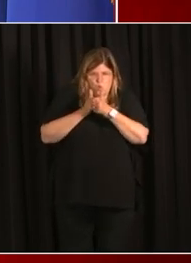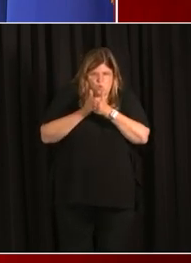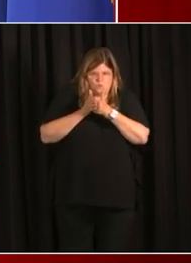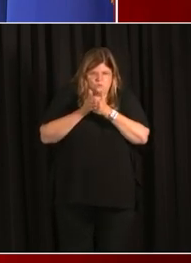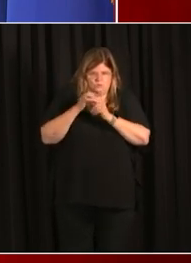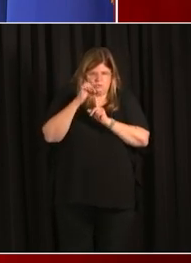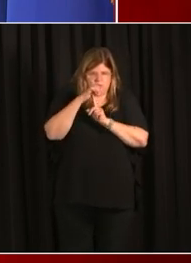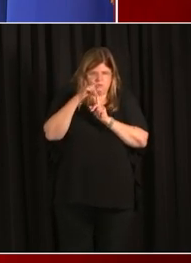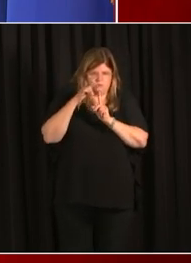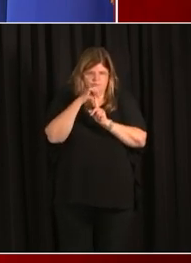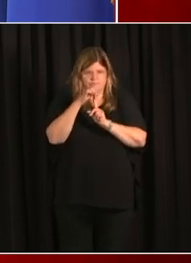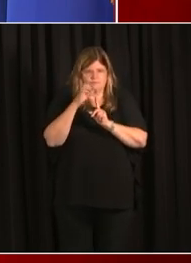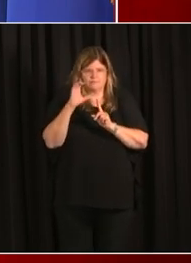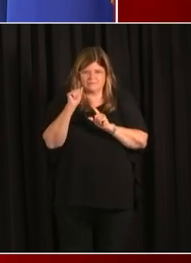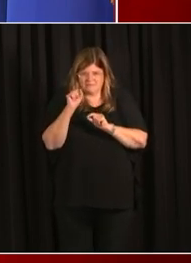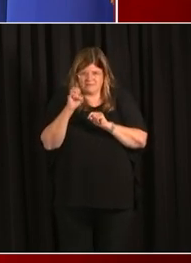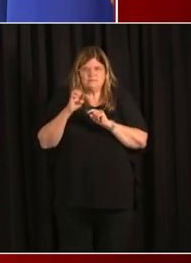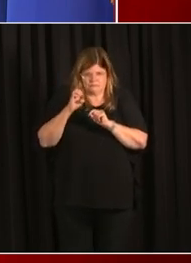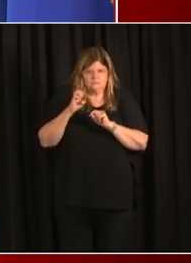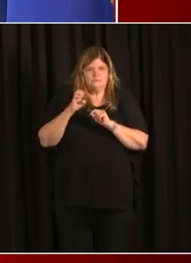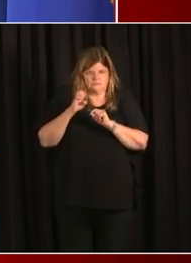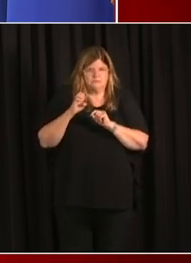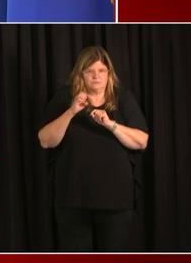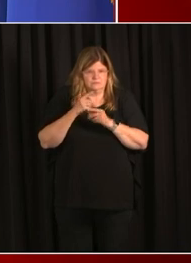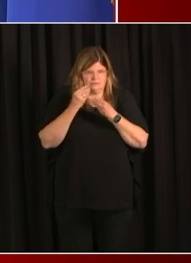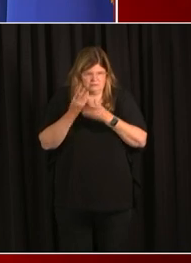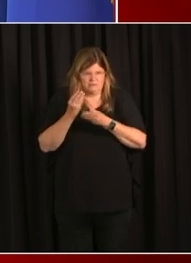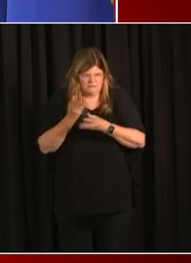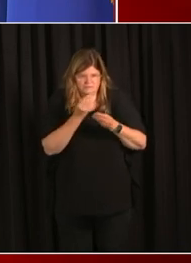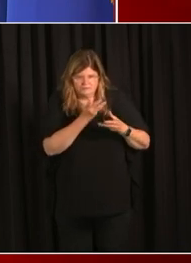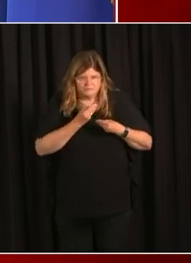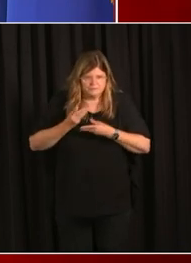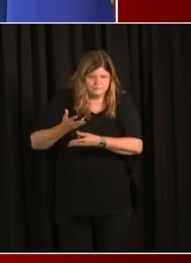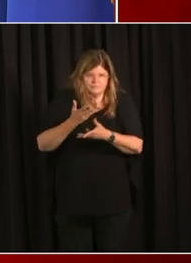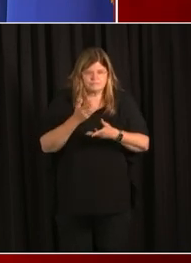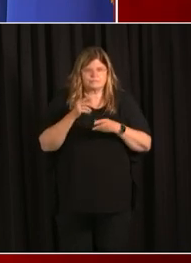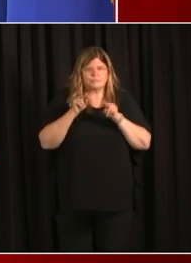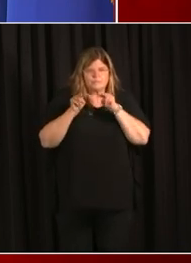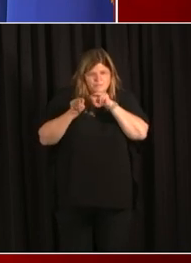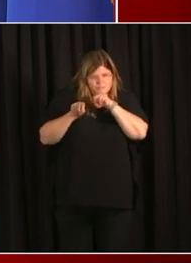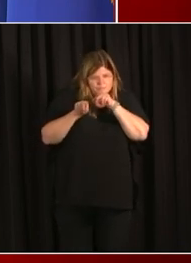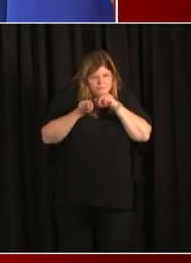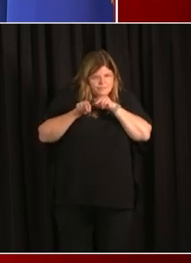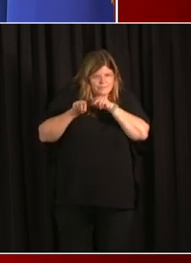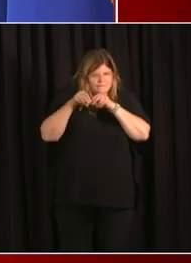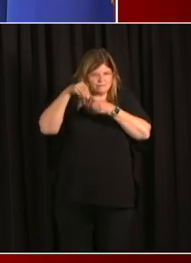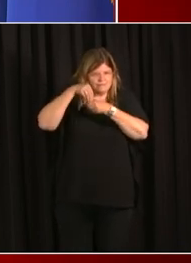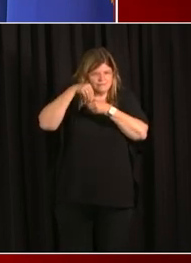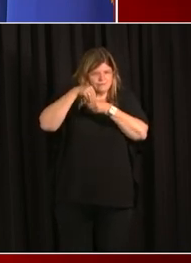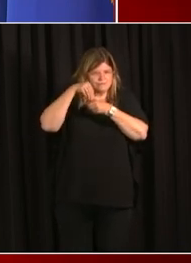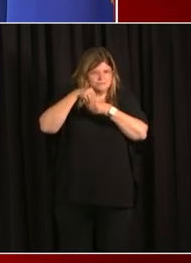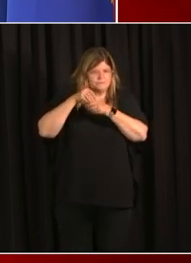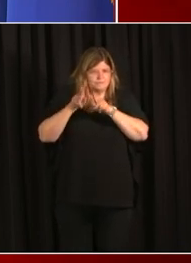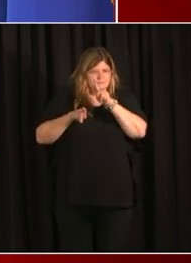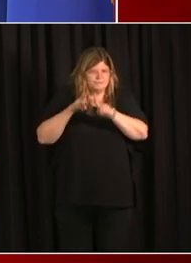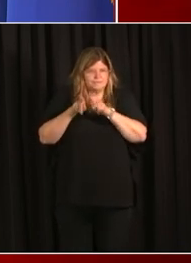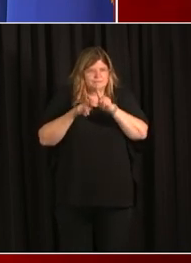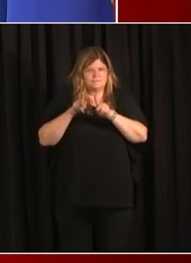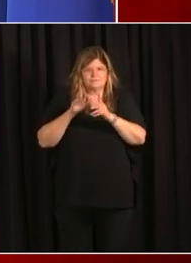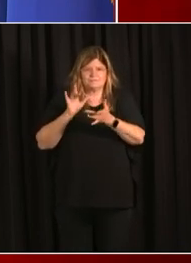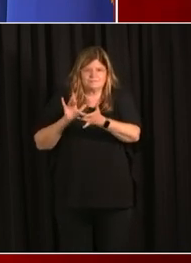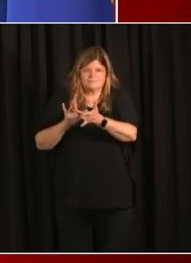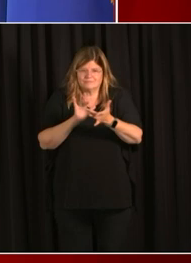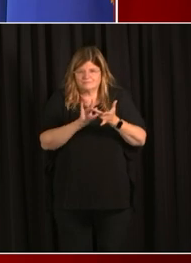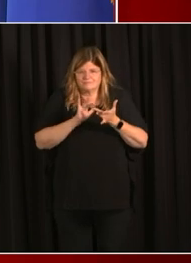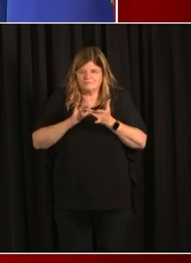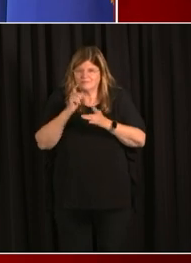with close contacts, and then we monitor internally the contacts that we reach, et cetera, to be able to give them the information about being able